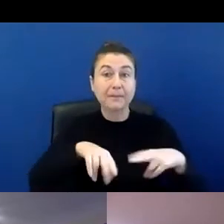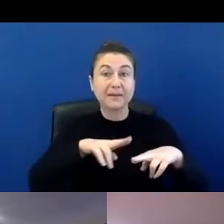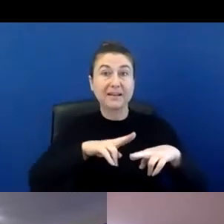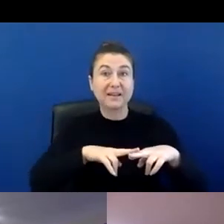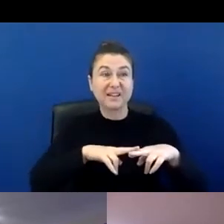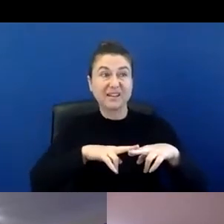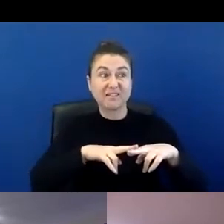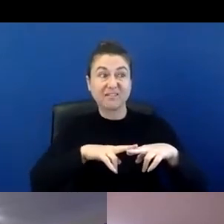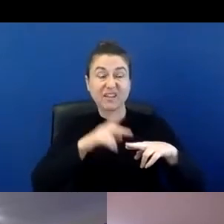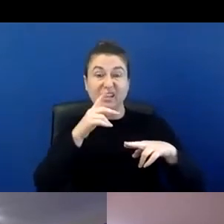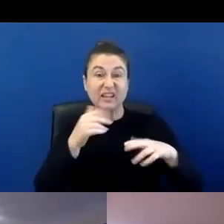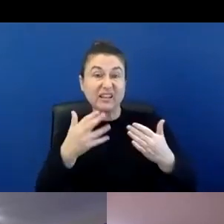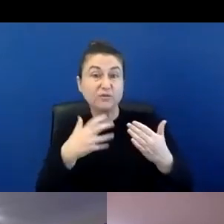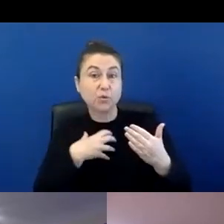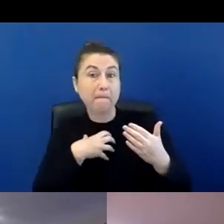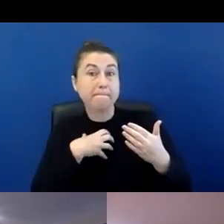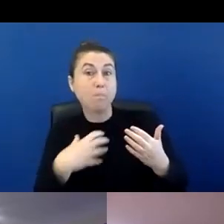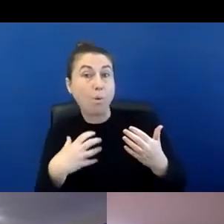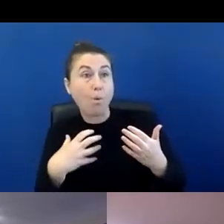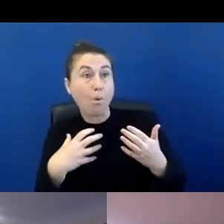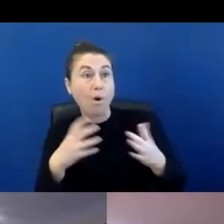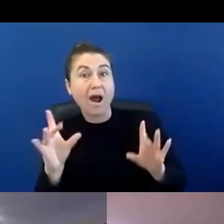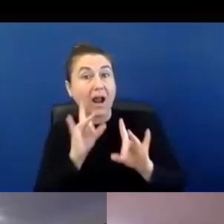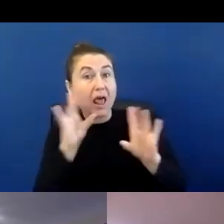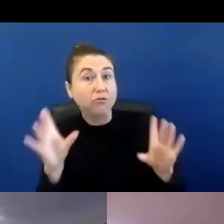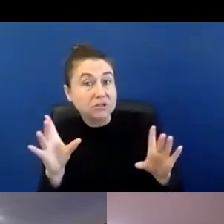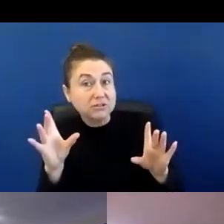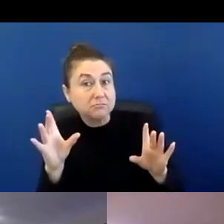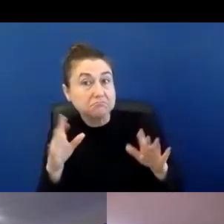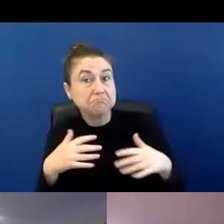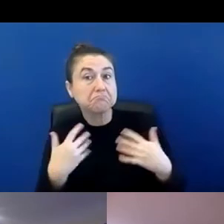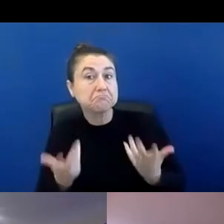anything more in terms of clarity